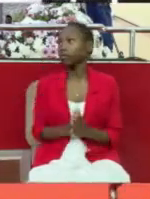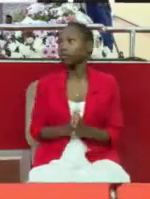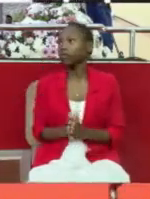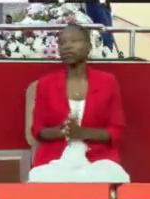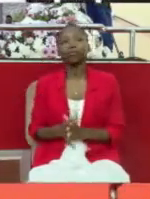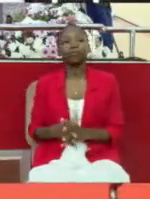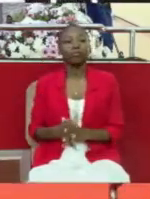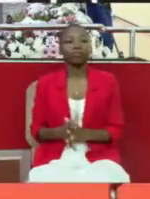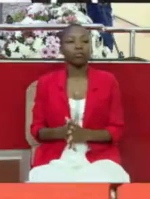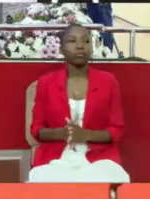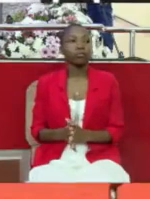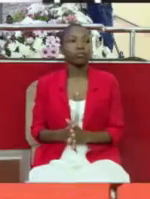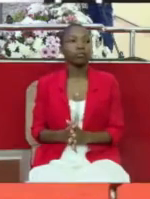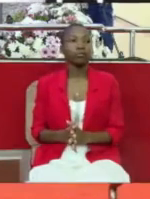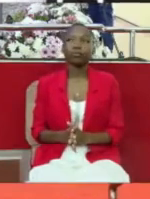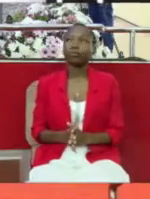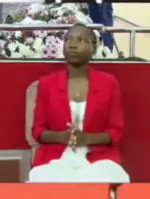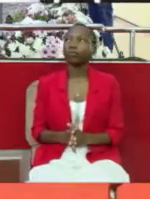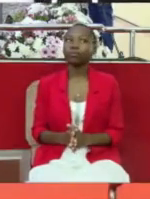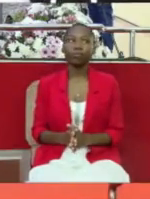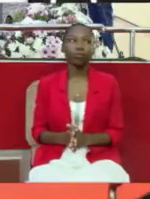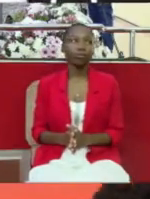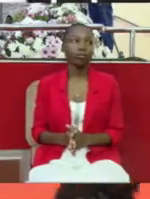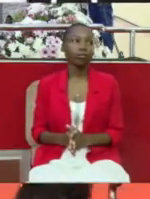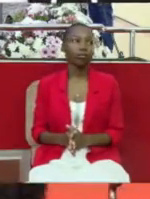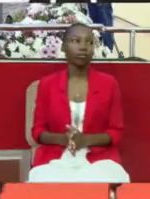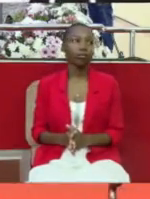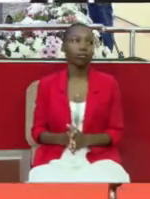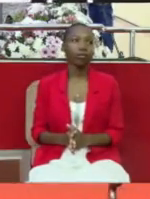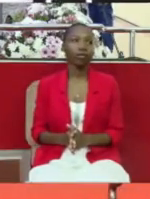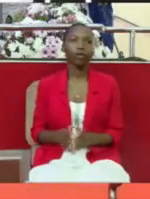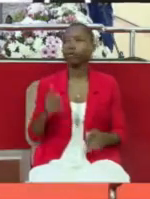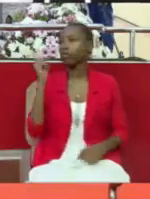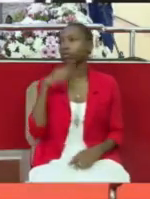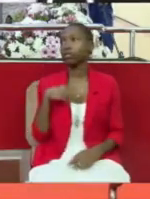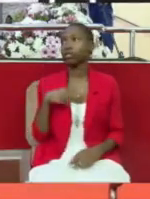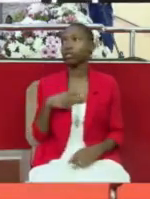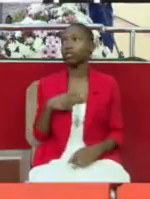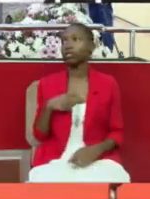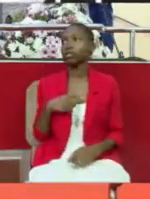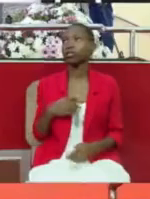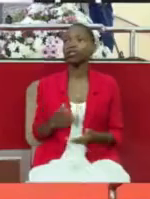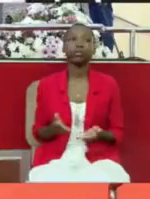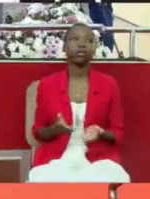The other stanza. Amen. As we minister. Amen. We want to finish our service by ministering to